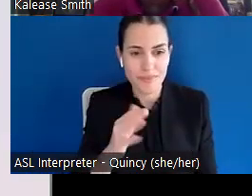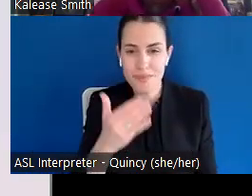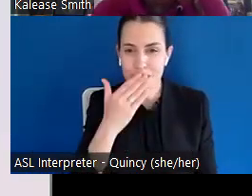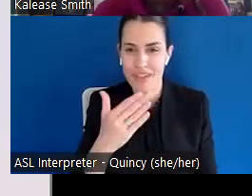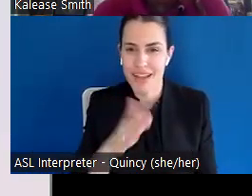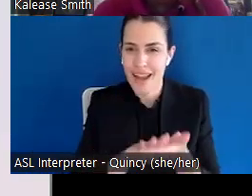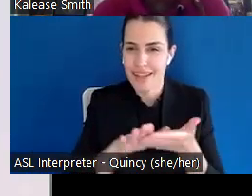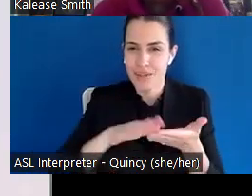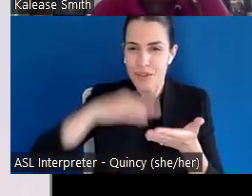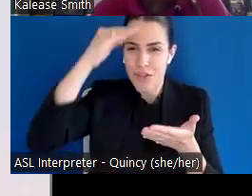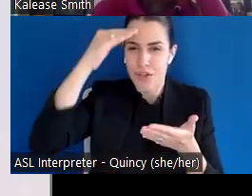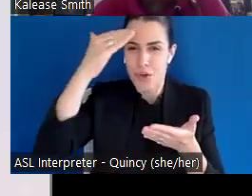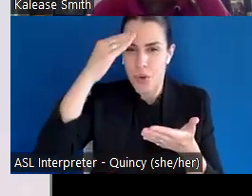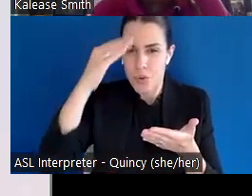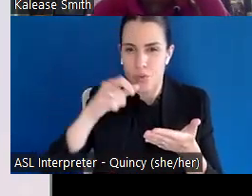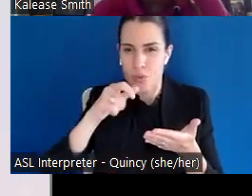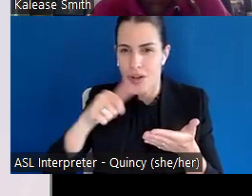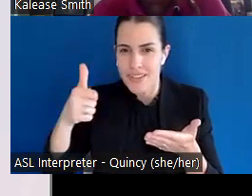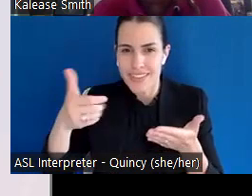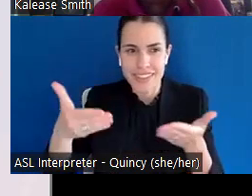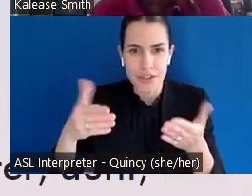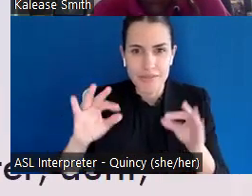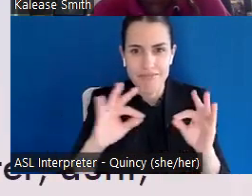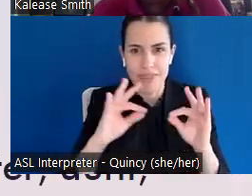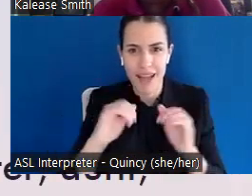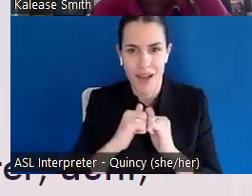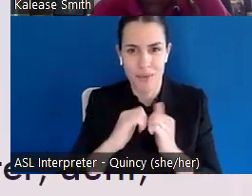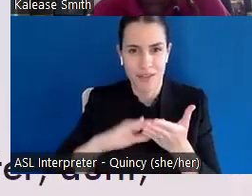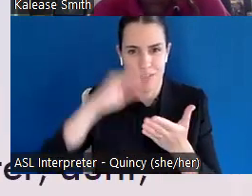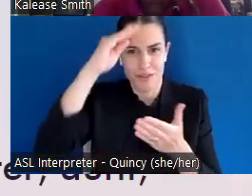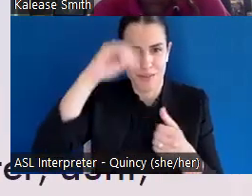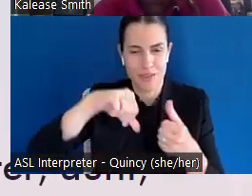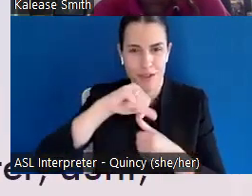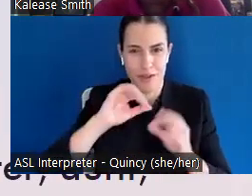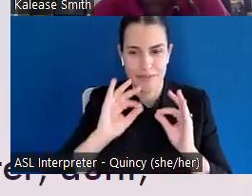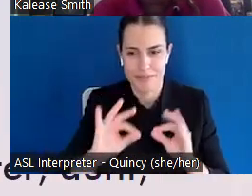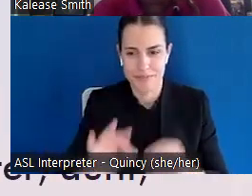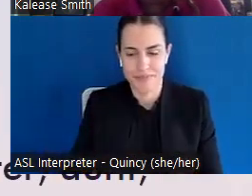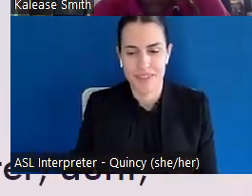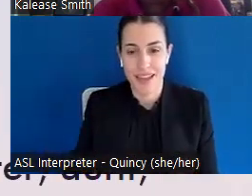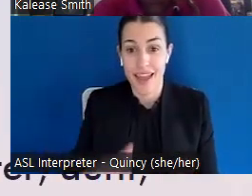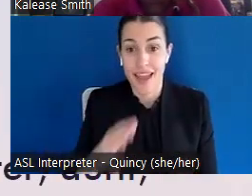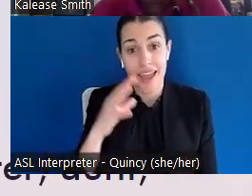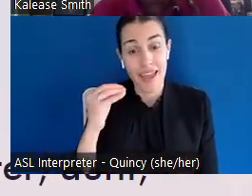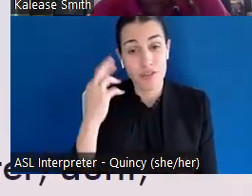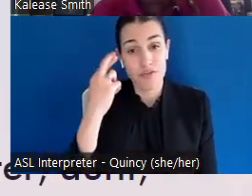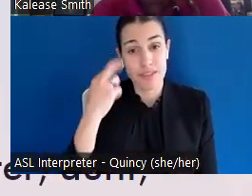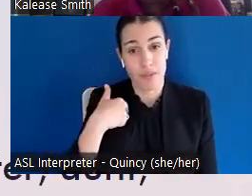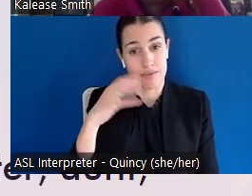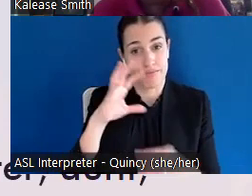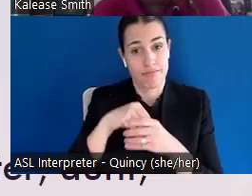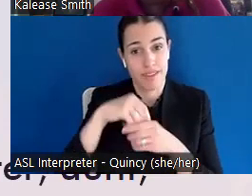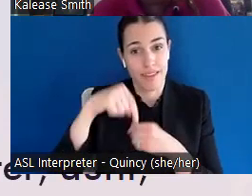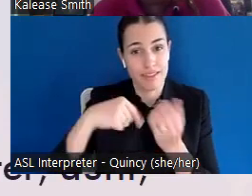learn, to know all the folks who are here and how we can learn from each other and what makes us uniquely ourselves and why we want to get involved in this conversation.